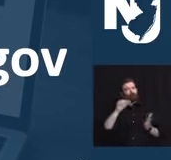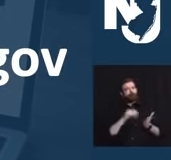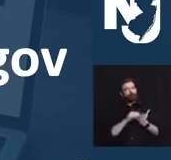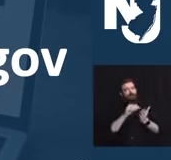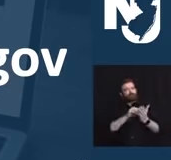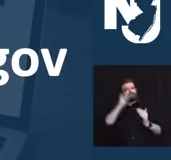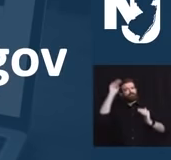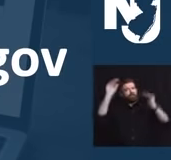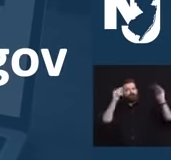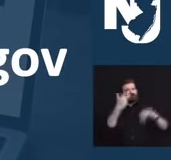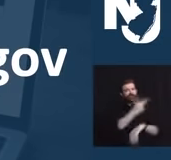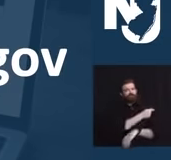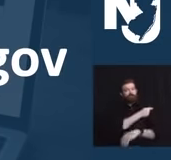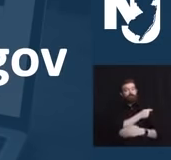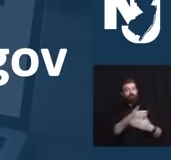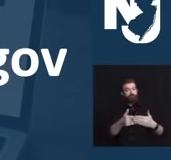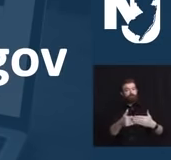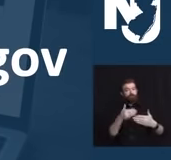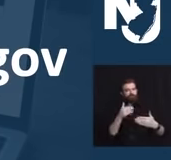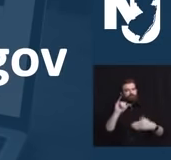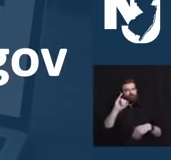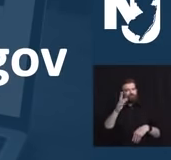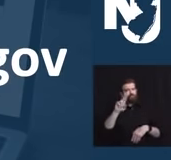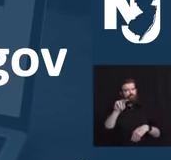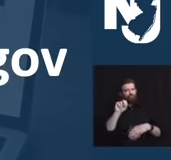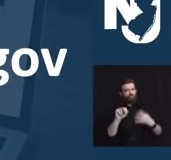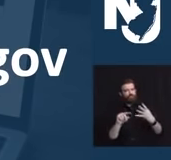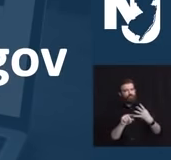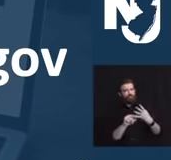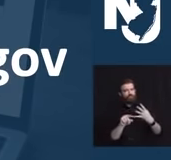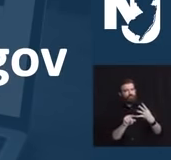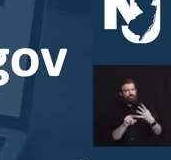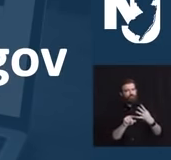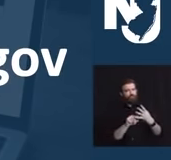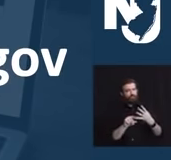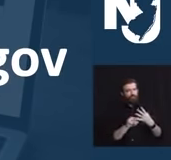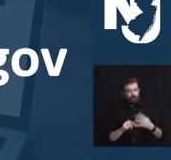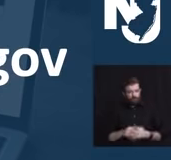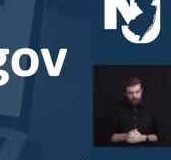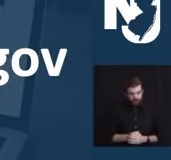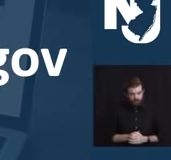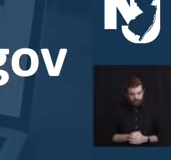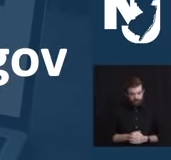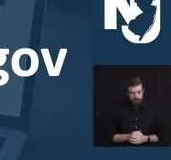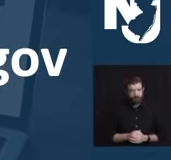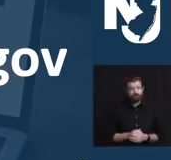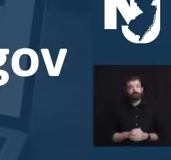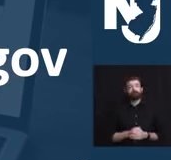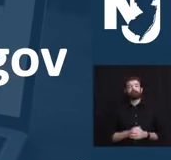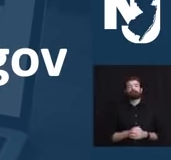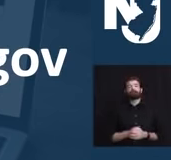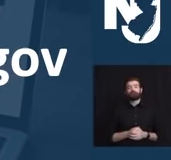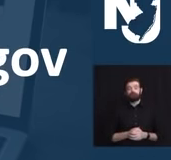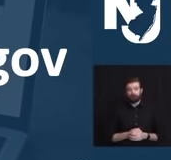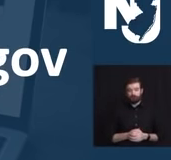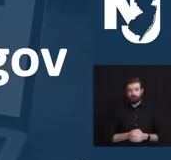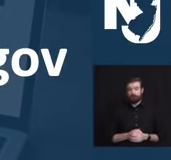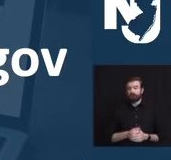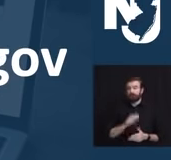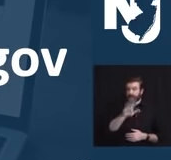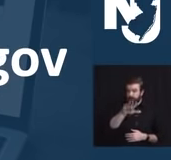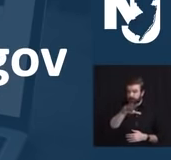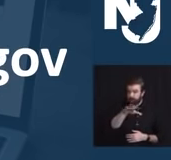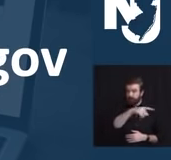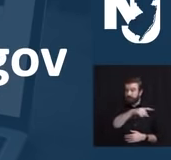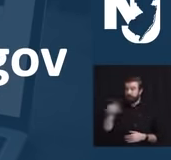means making sure everyone who gets a first shot, excuse me, of either Pfizer or Moderna gets back for their second. And it